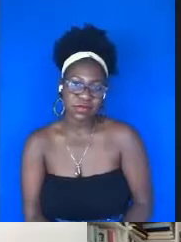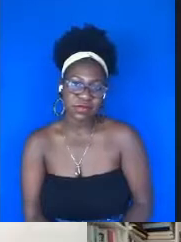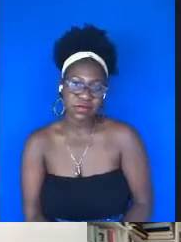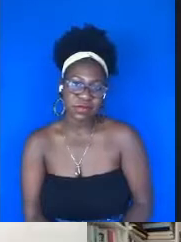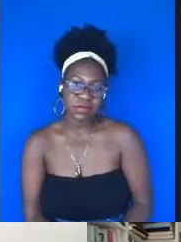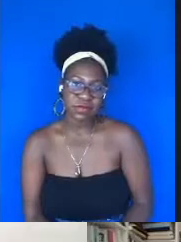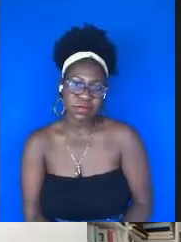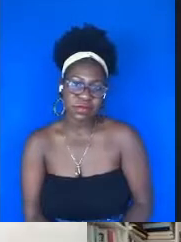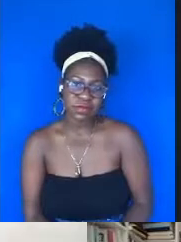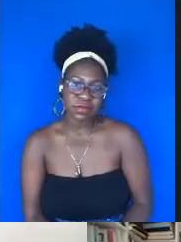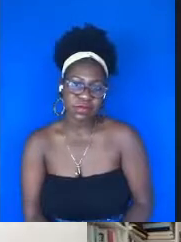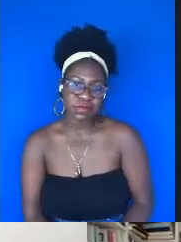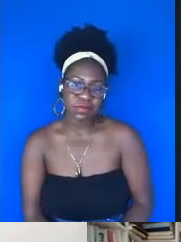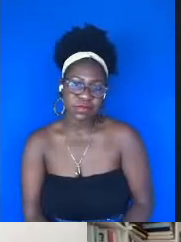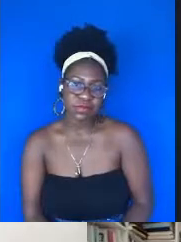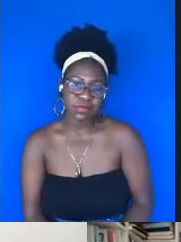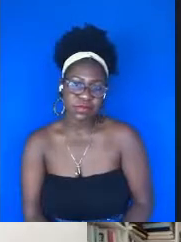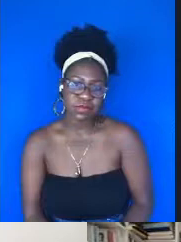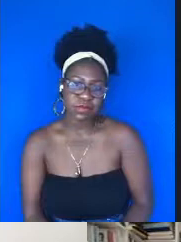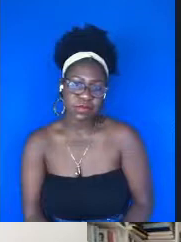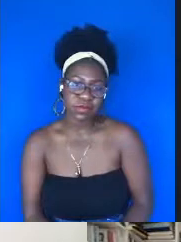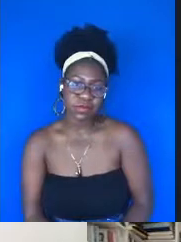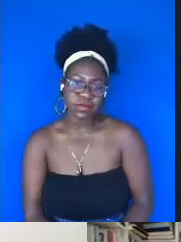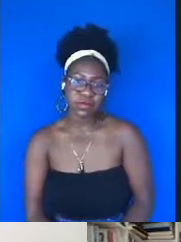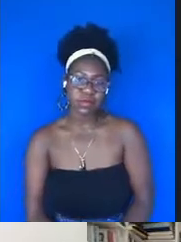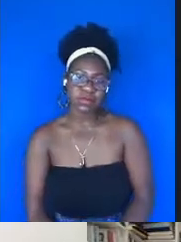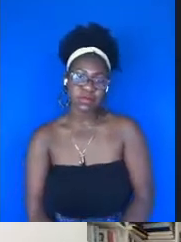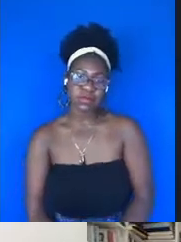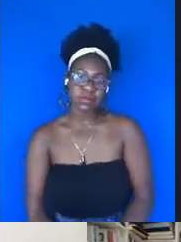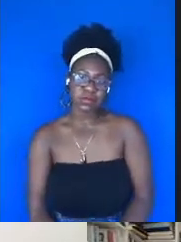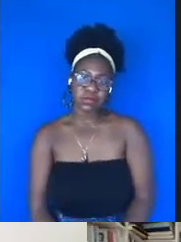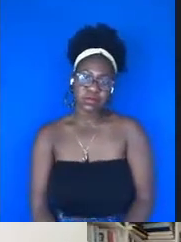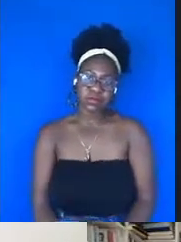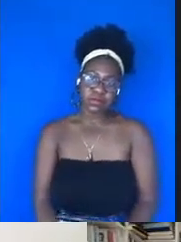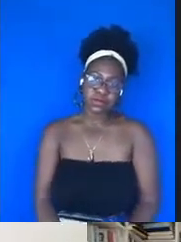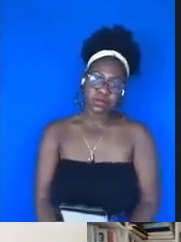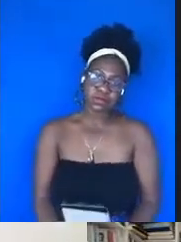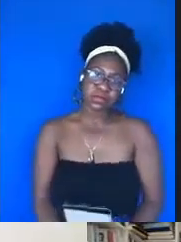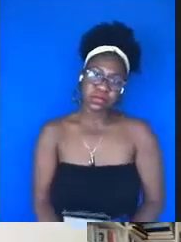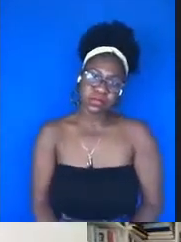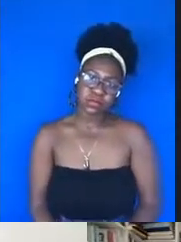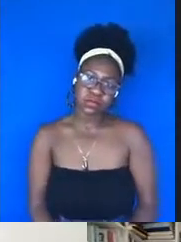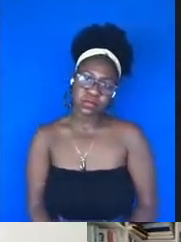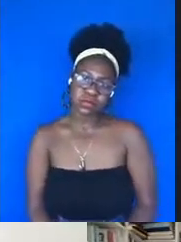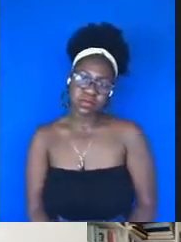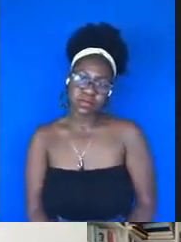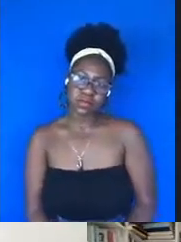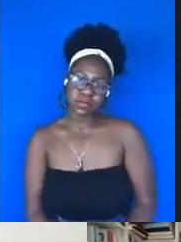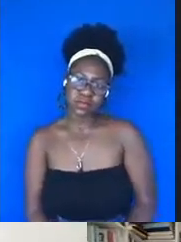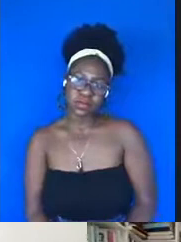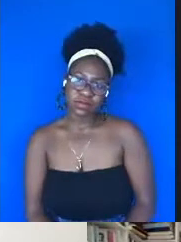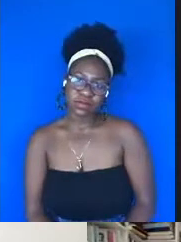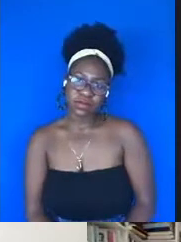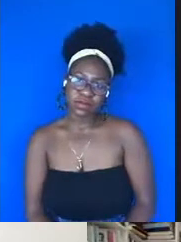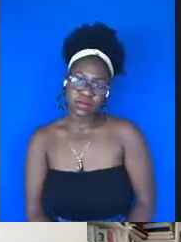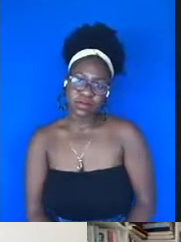of religion, like all the Yoruba gods came with them, but that's Nigerian. So how did all these ideas